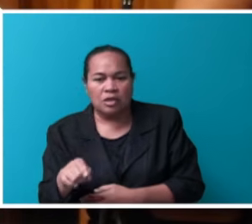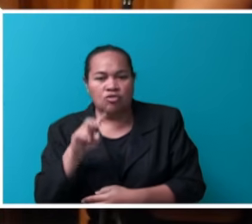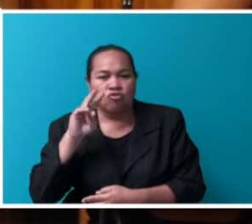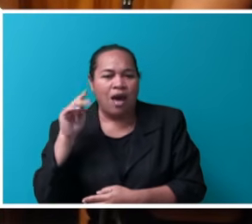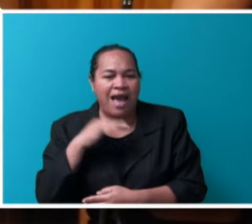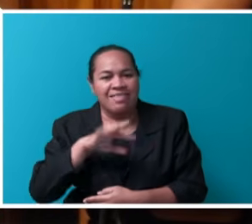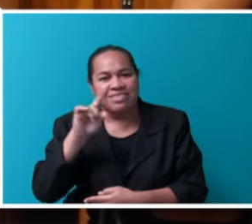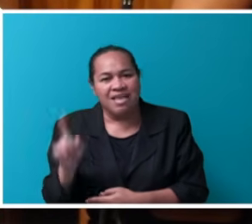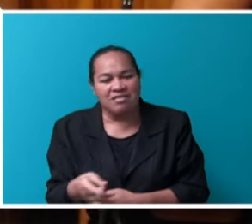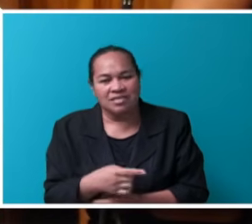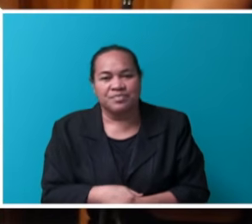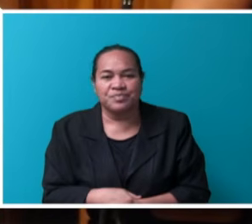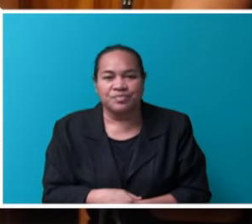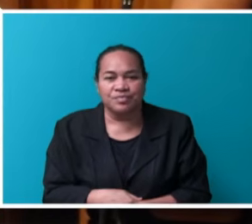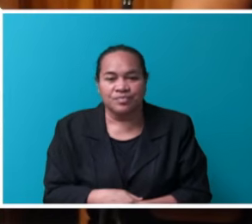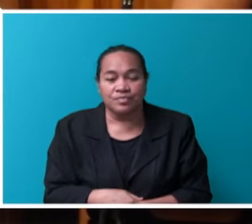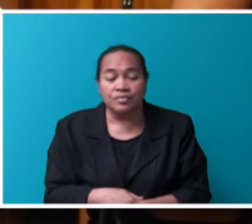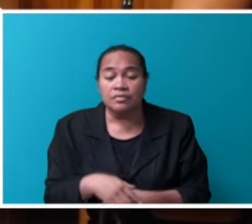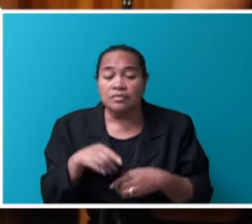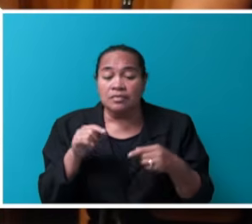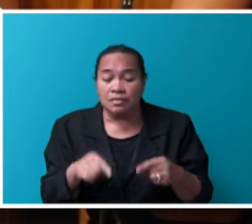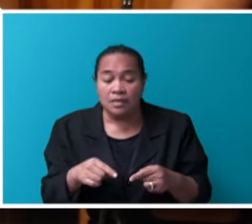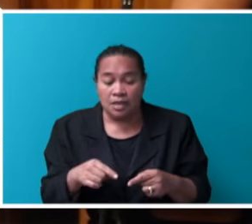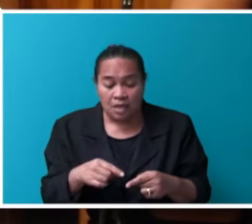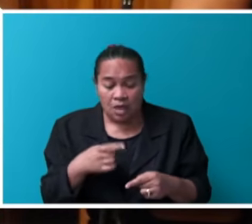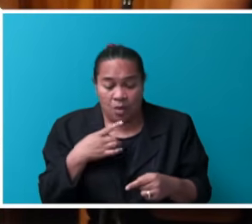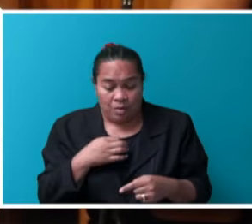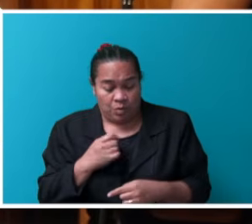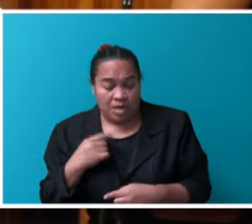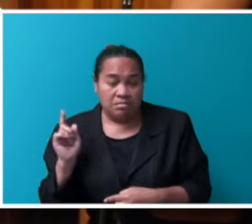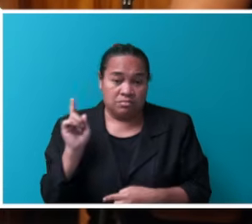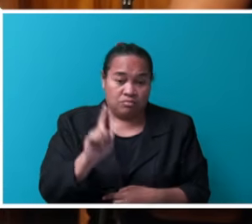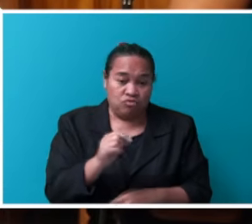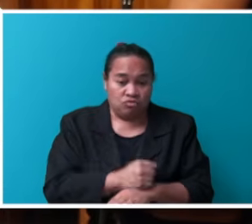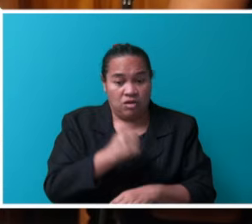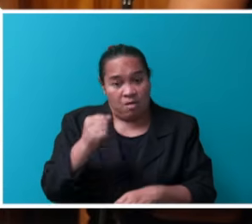and livelihood. Mr. Speaker, when we came into government, we delivered a